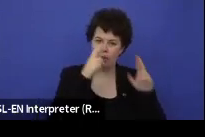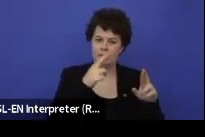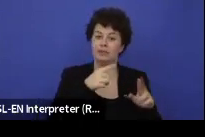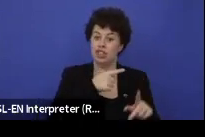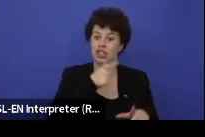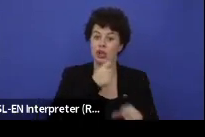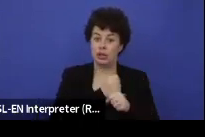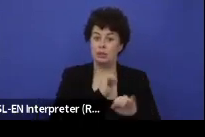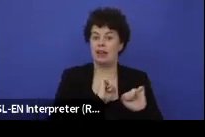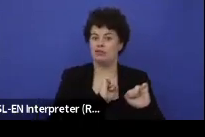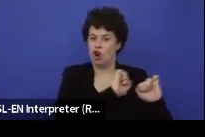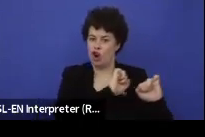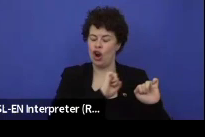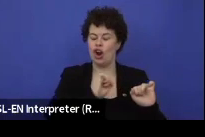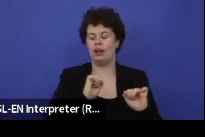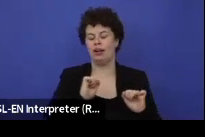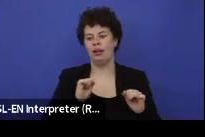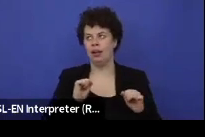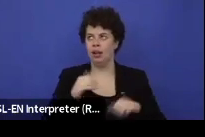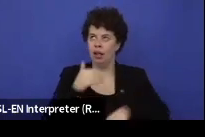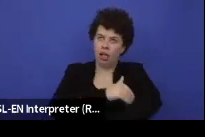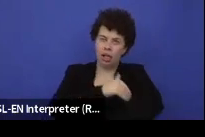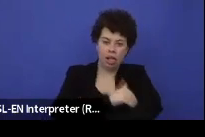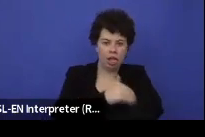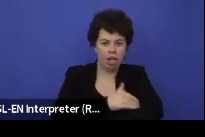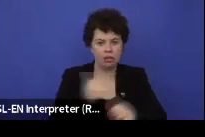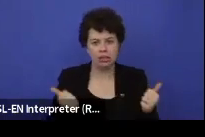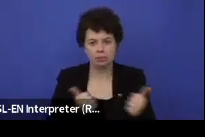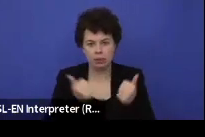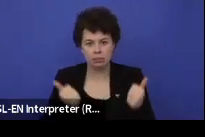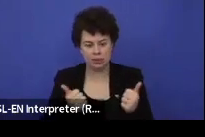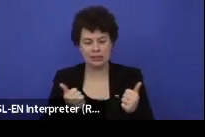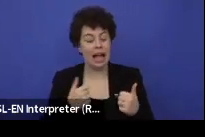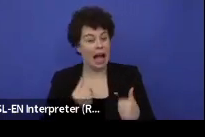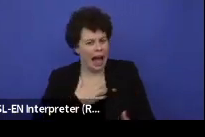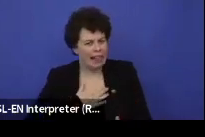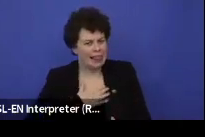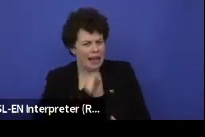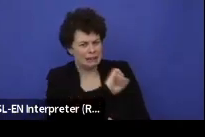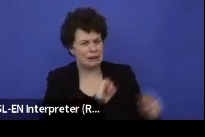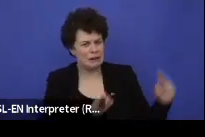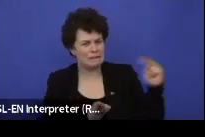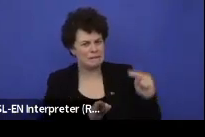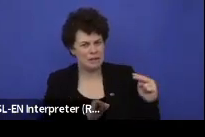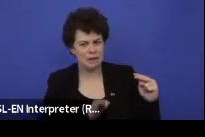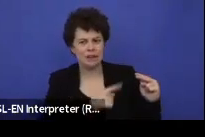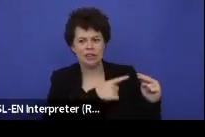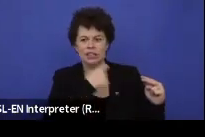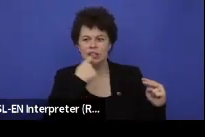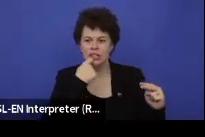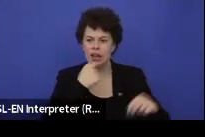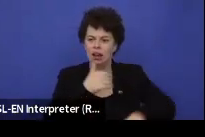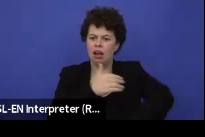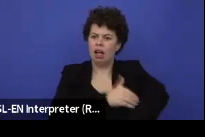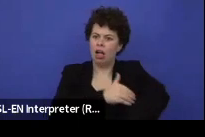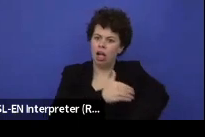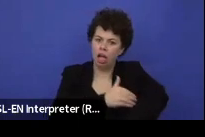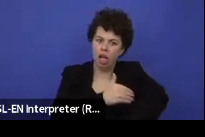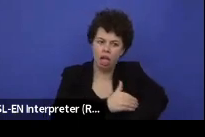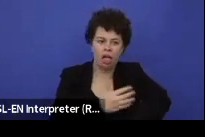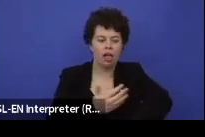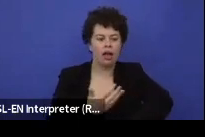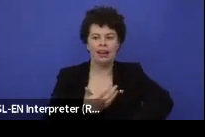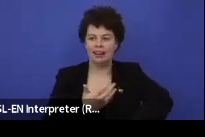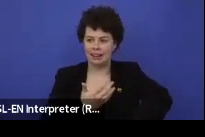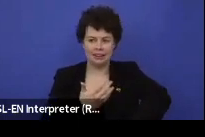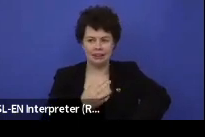these bothersome symptoms. And she says, and I really liked this because she says, bothersome. I've really